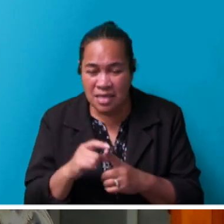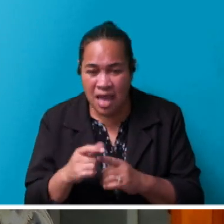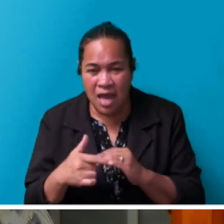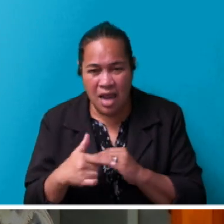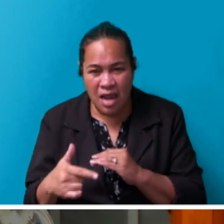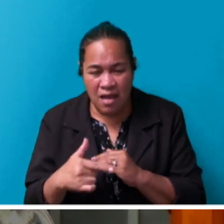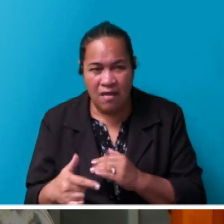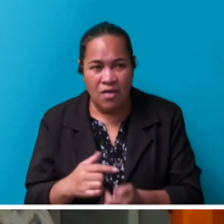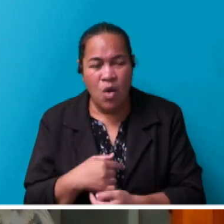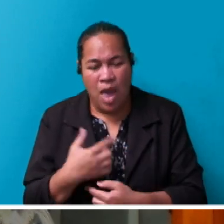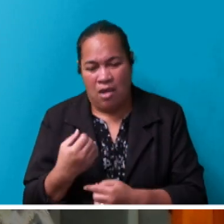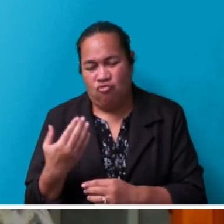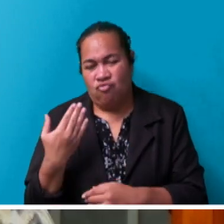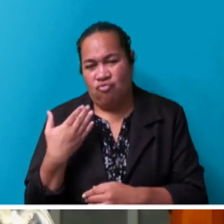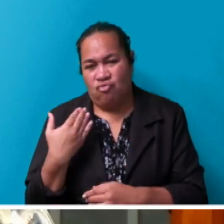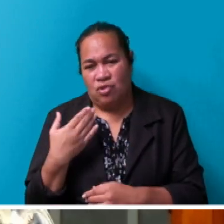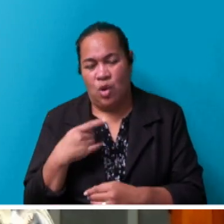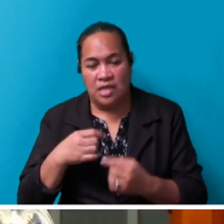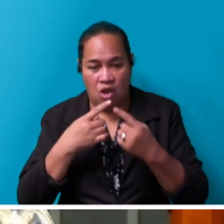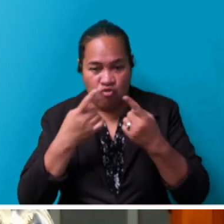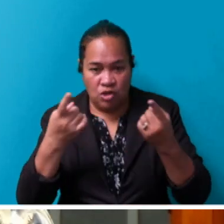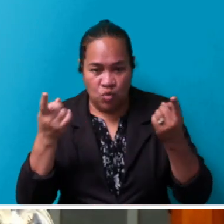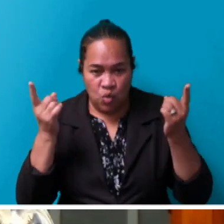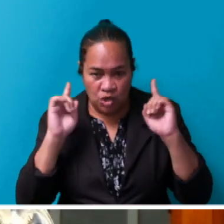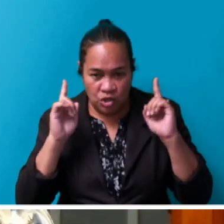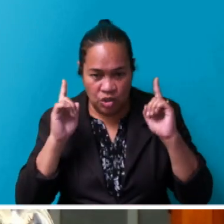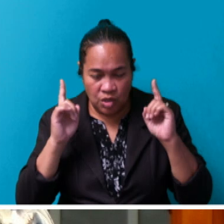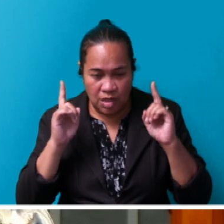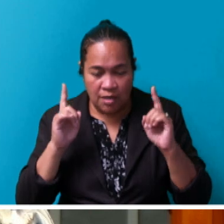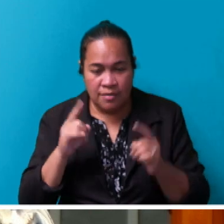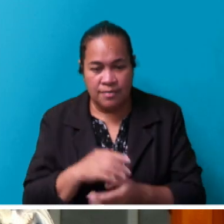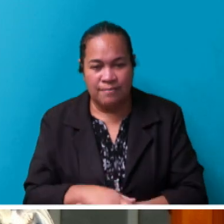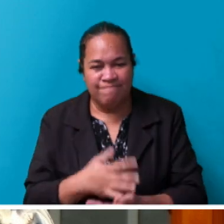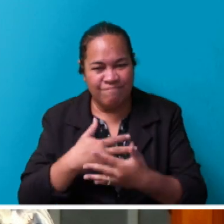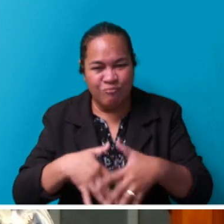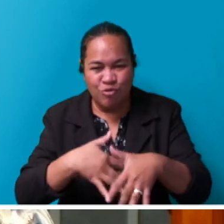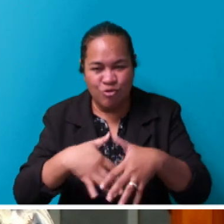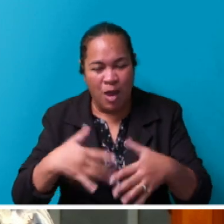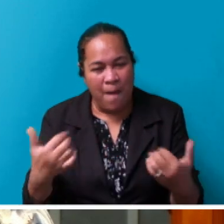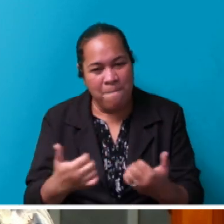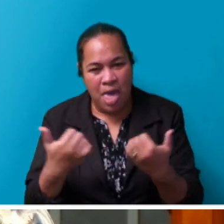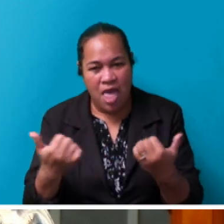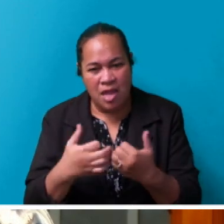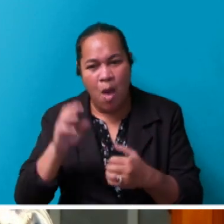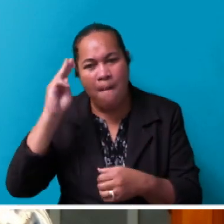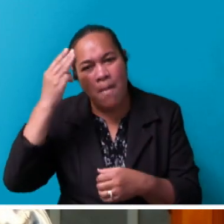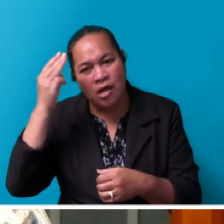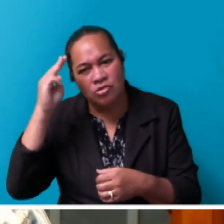had a recent graduation ceremony, and a lot of graduates or master's